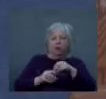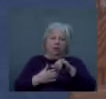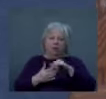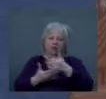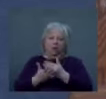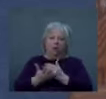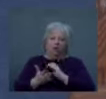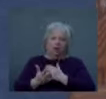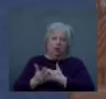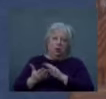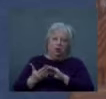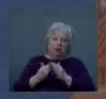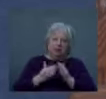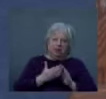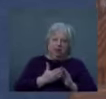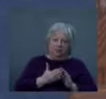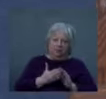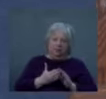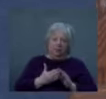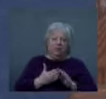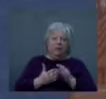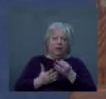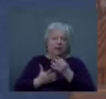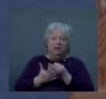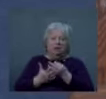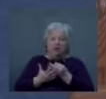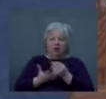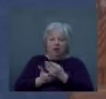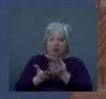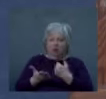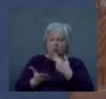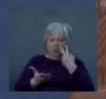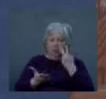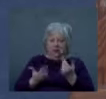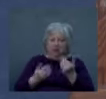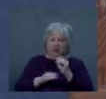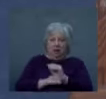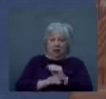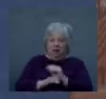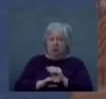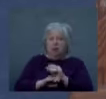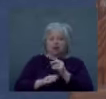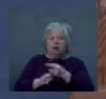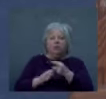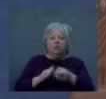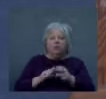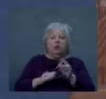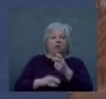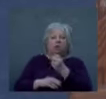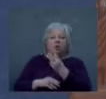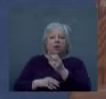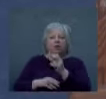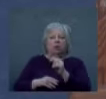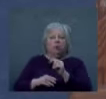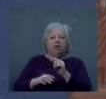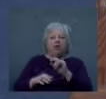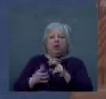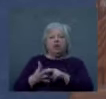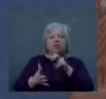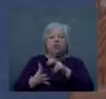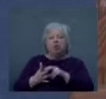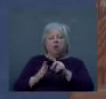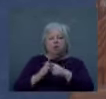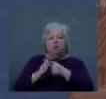city. The funding that is brought before you tonight is a result of a 12th Street Jumpstart grant